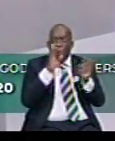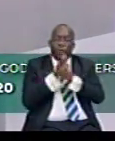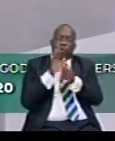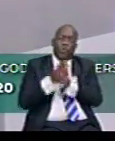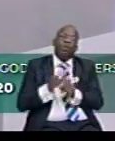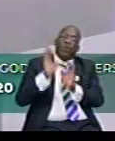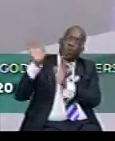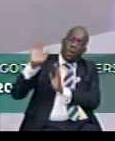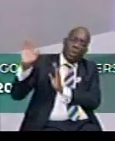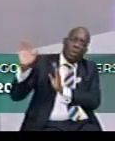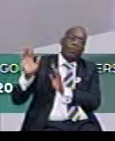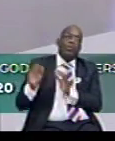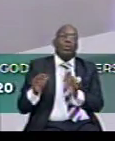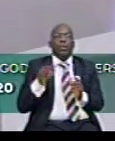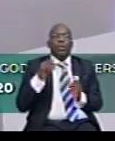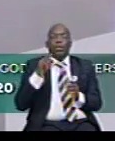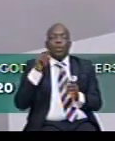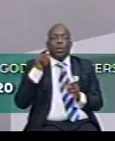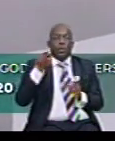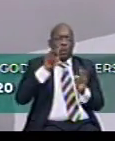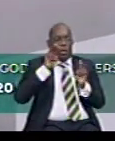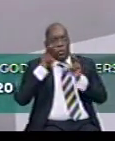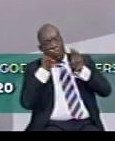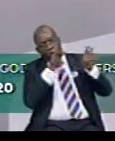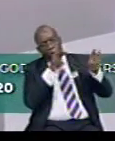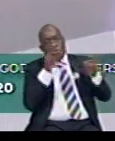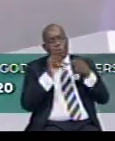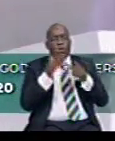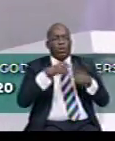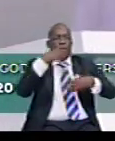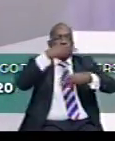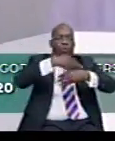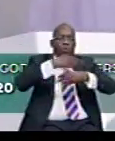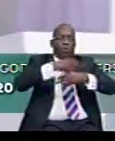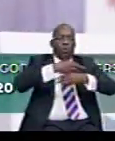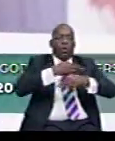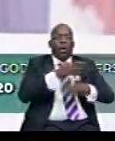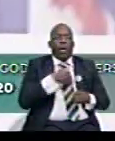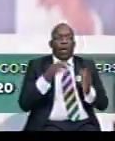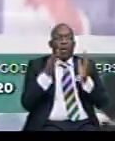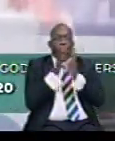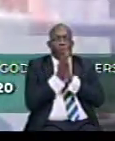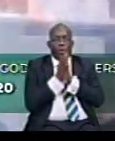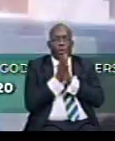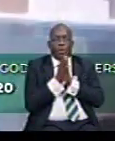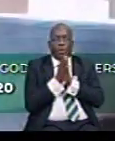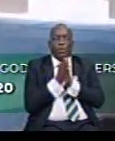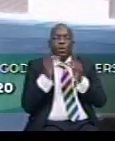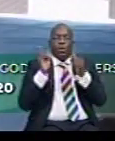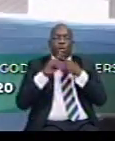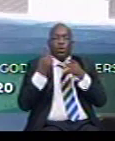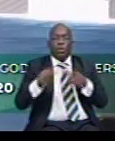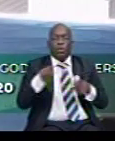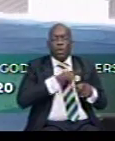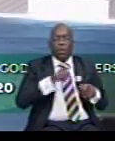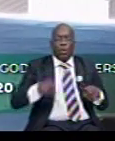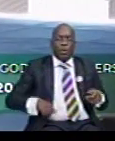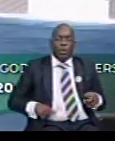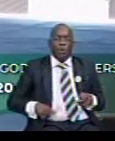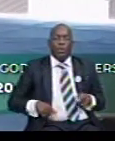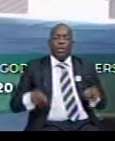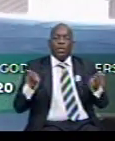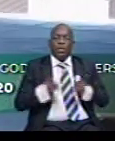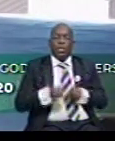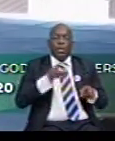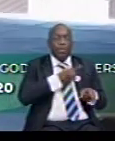go. And he turned his face to the wall, and he prayed unto the Lord, the same Lord